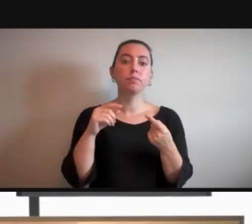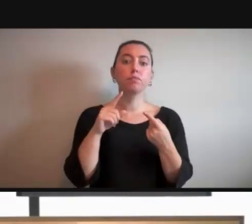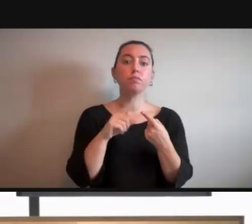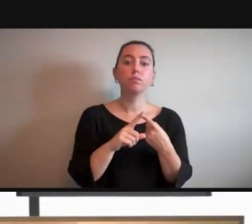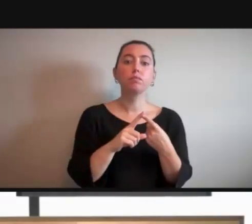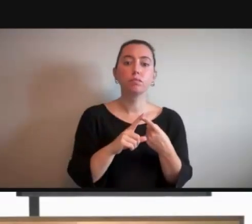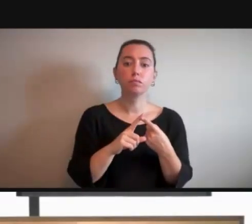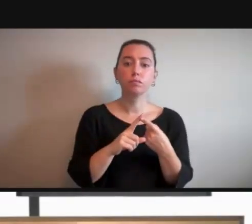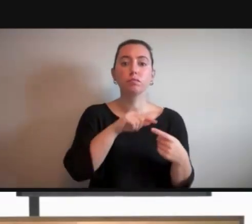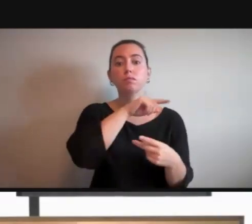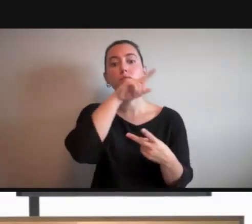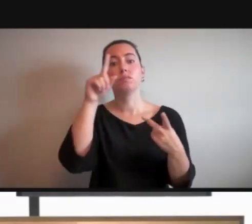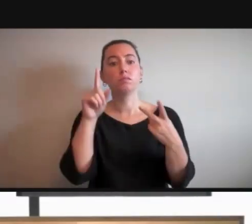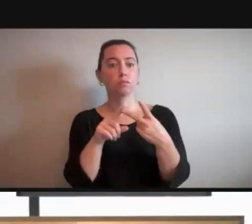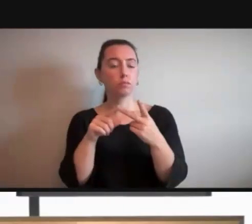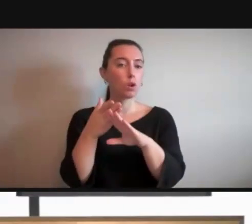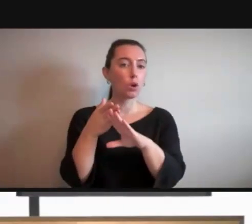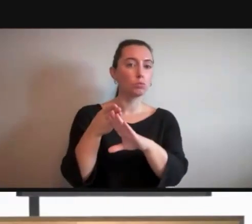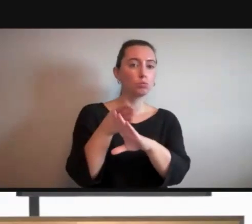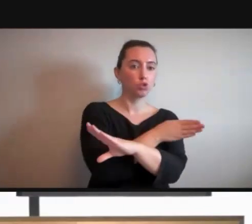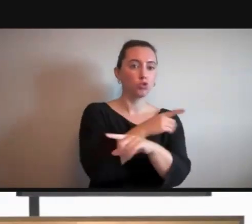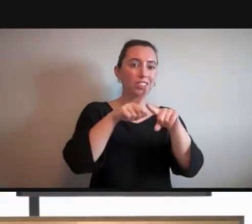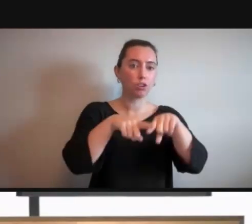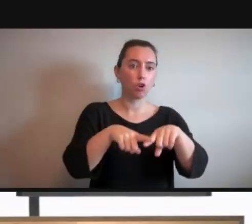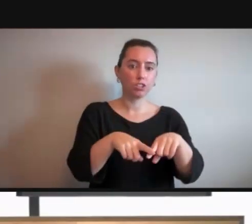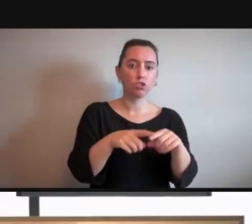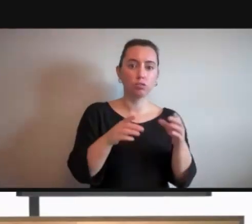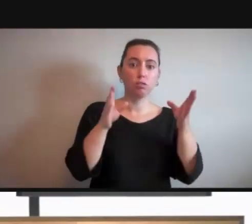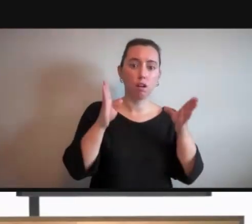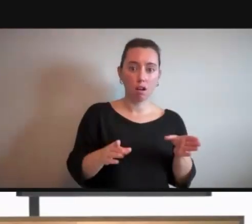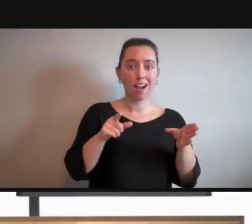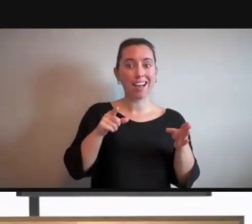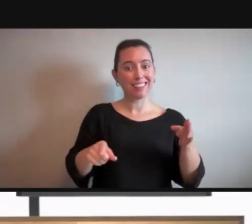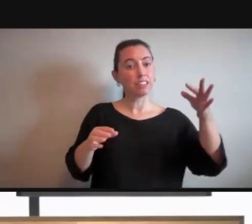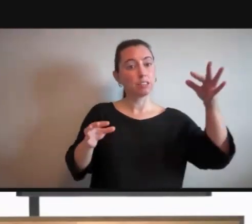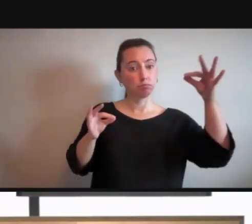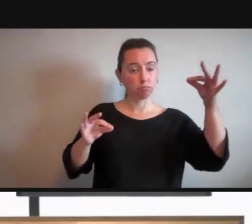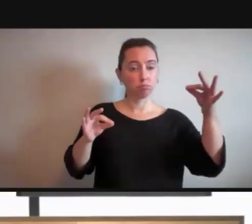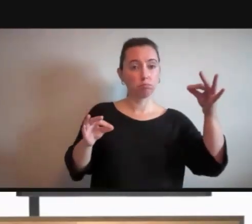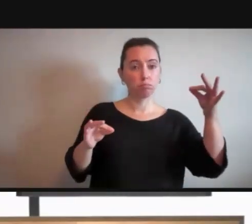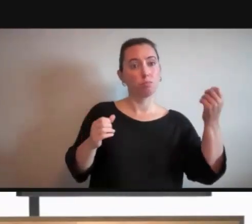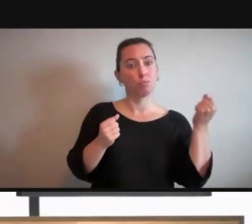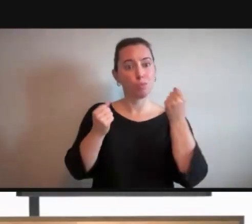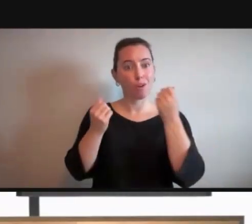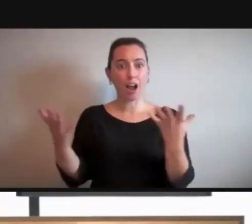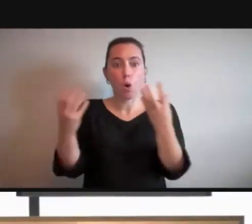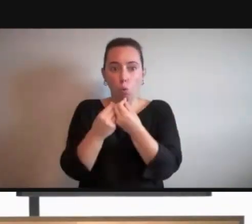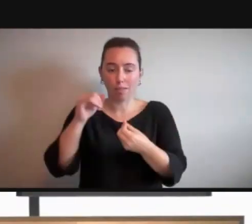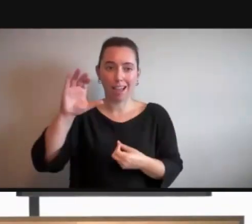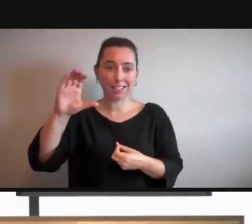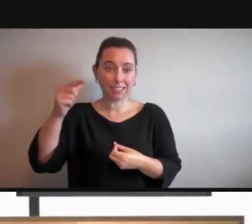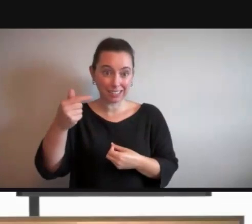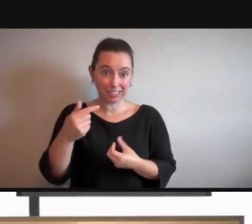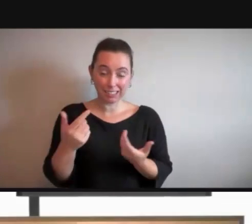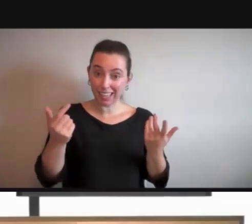about the precondition is that now we have product documentation is supplied to the ICT. So if there is nothing, then you can basically